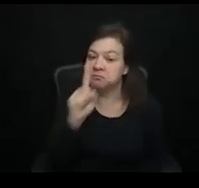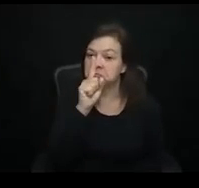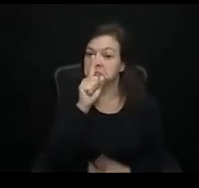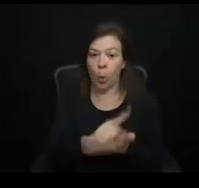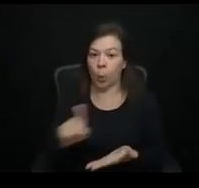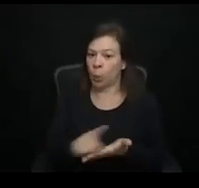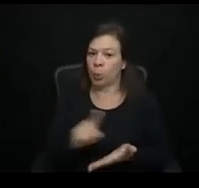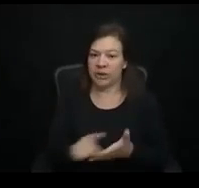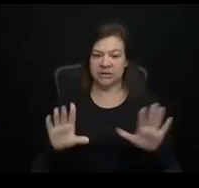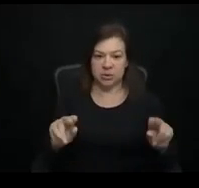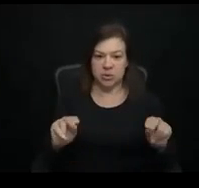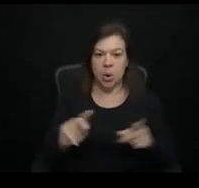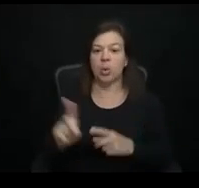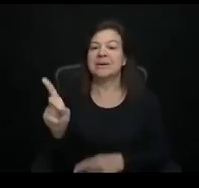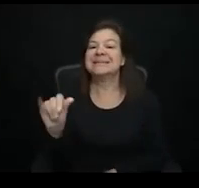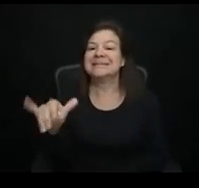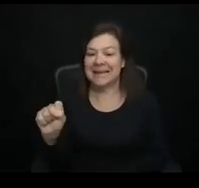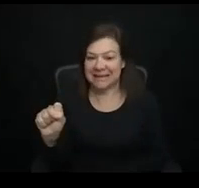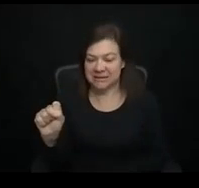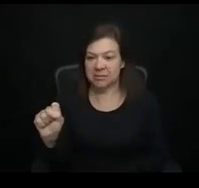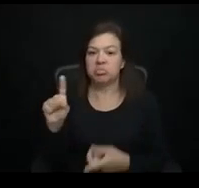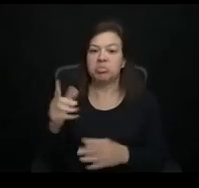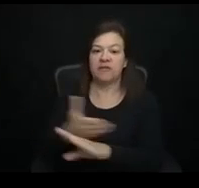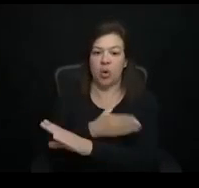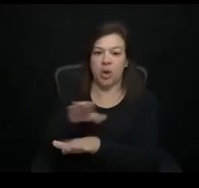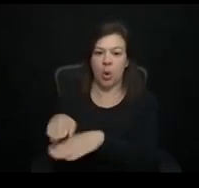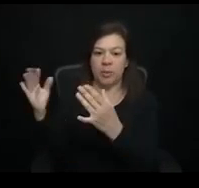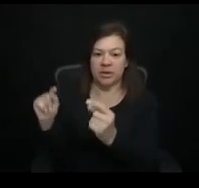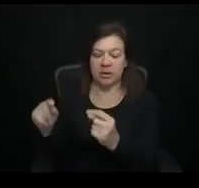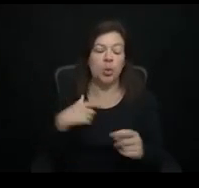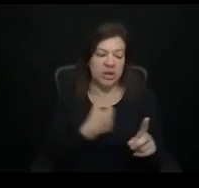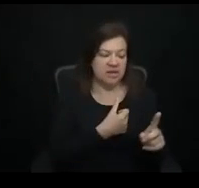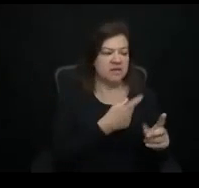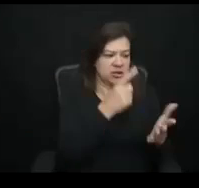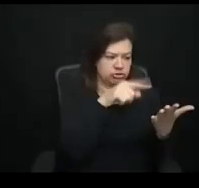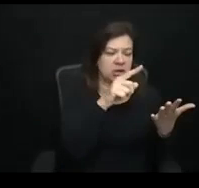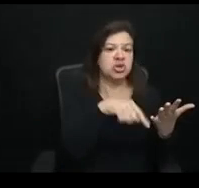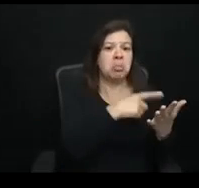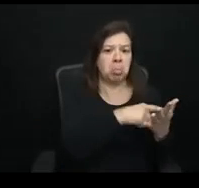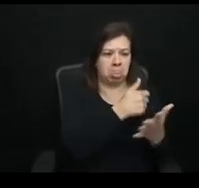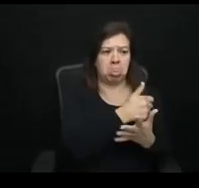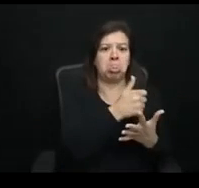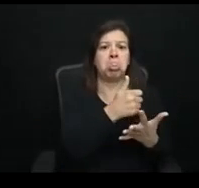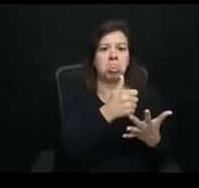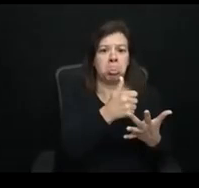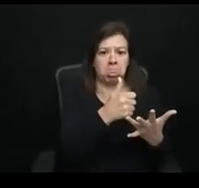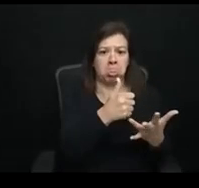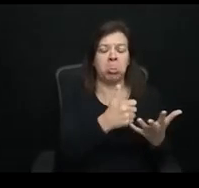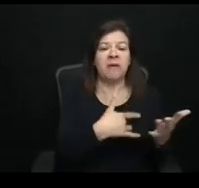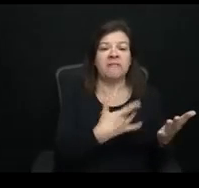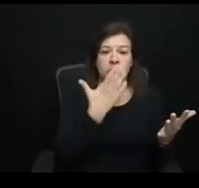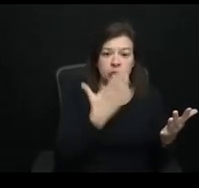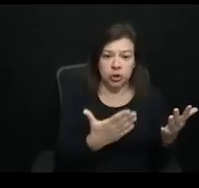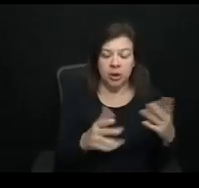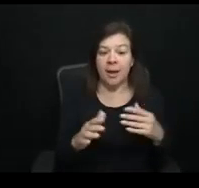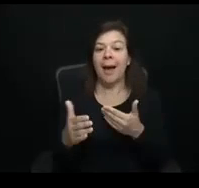We've hit a lot of those criteria to this point, and right now we feel pretty positive about where we're at. I would caution all of you